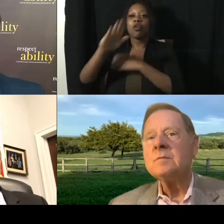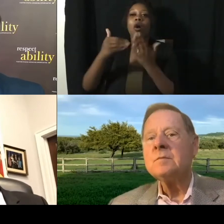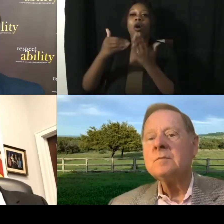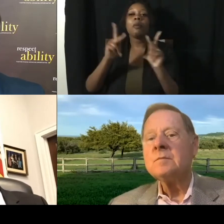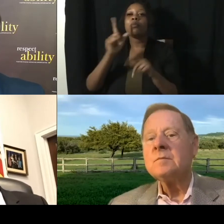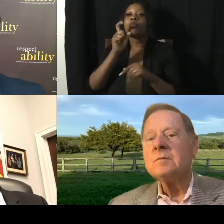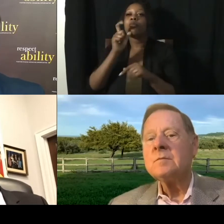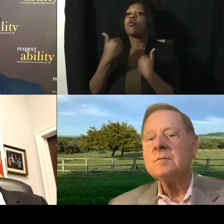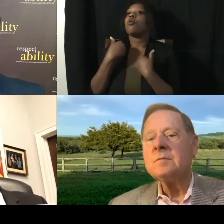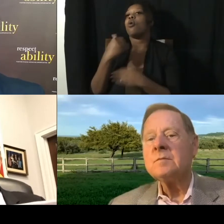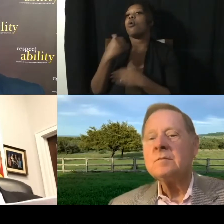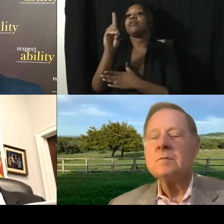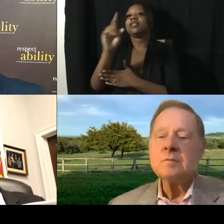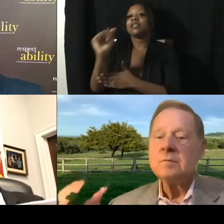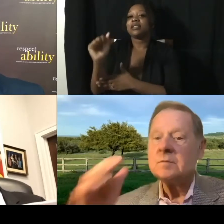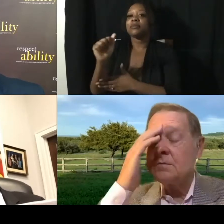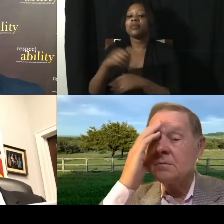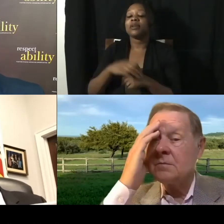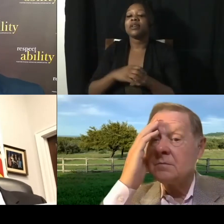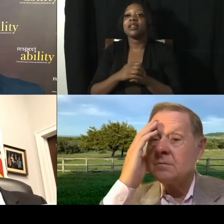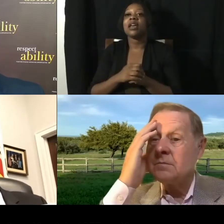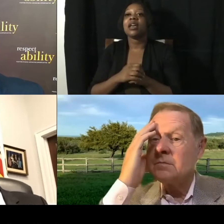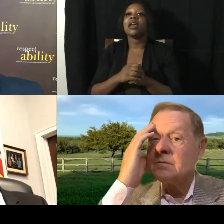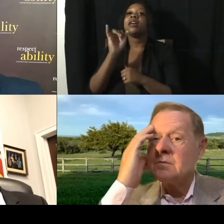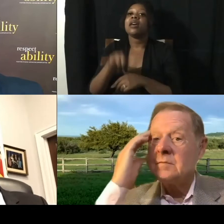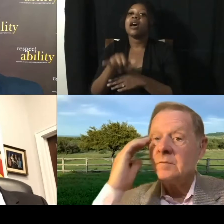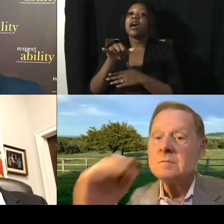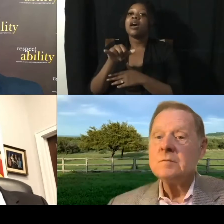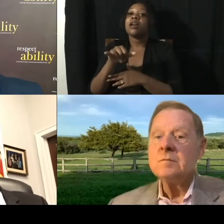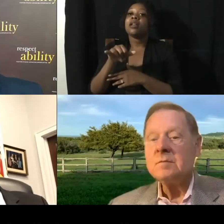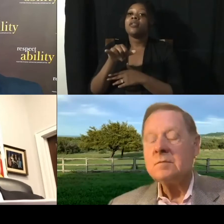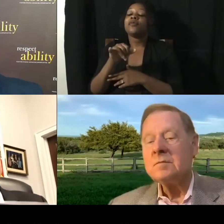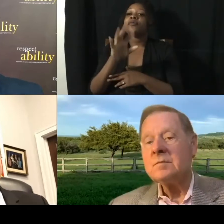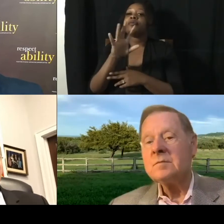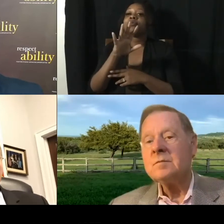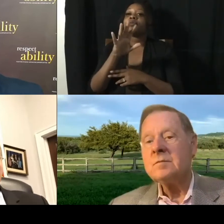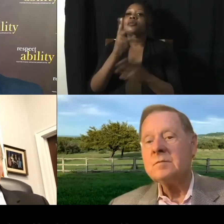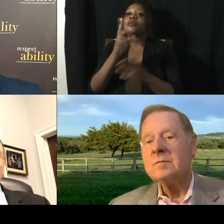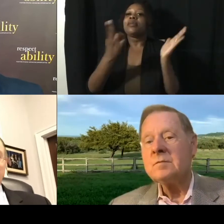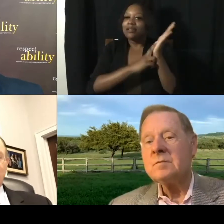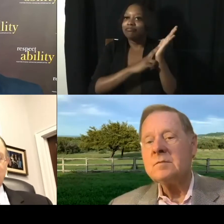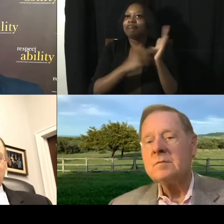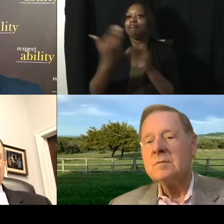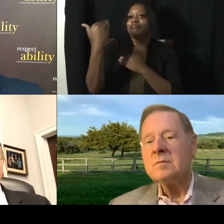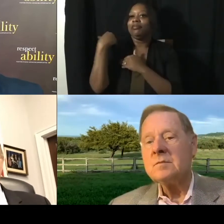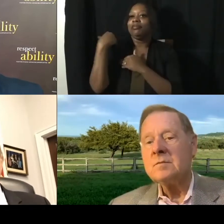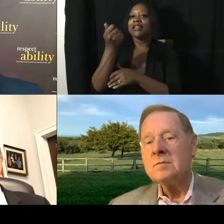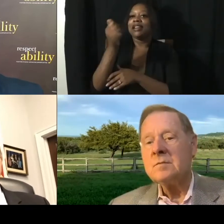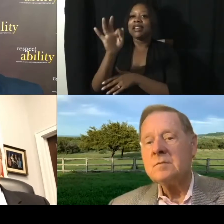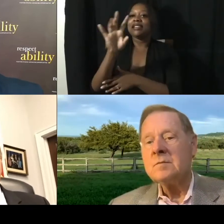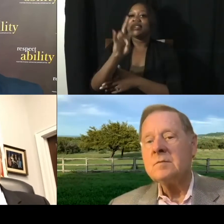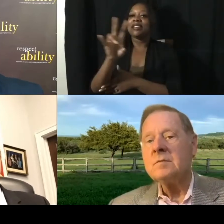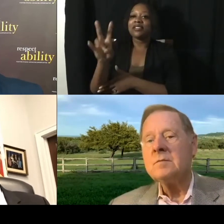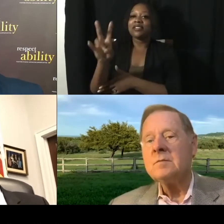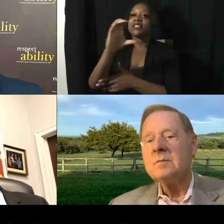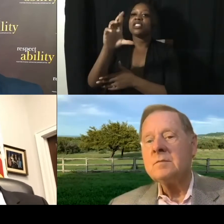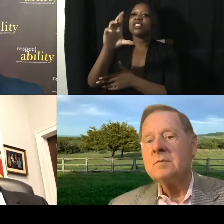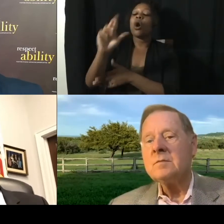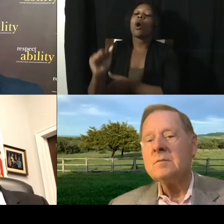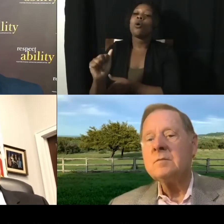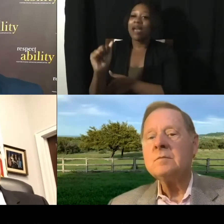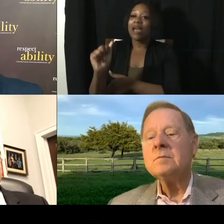tool in the toolbox. It was signed back in 1977 and is a primary part of